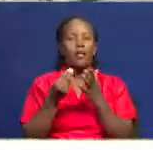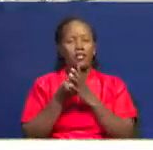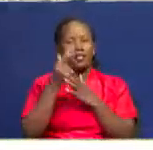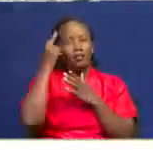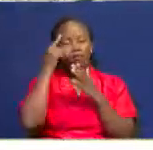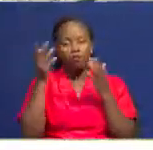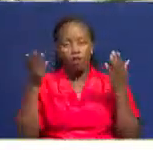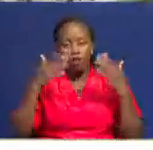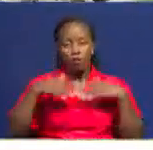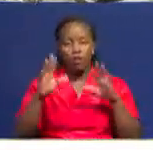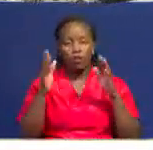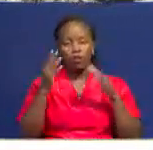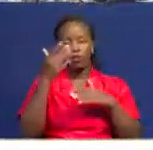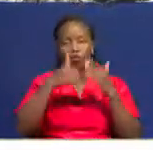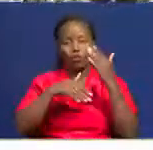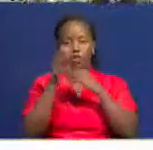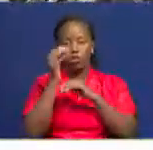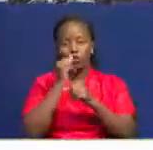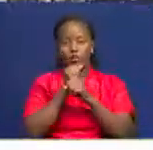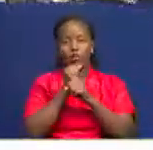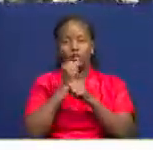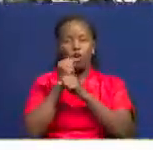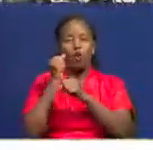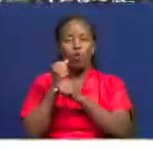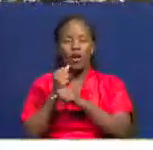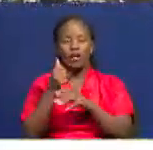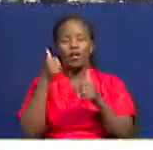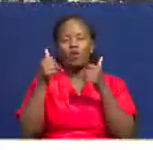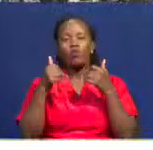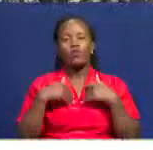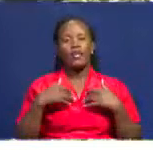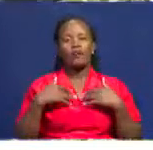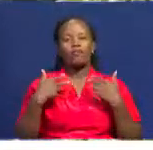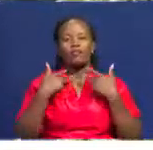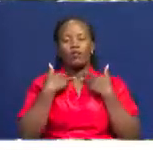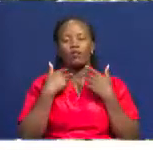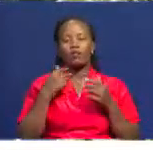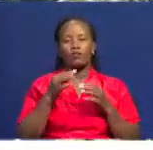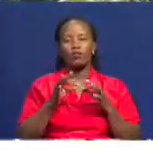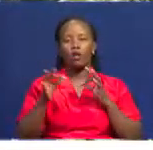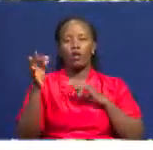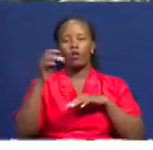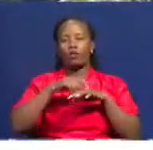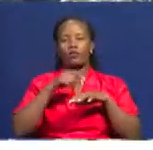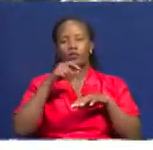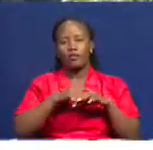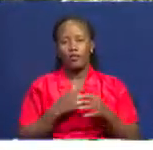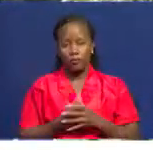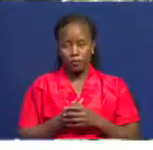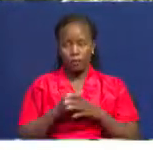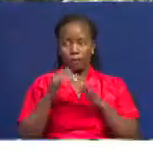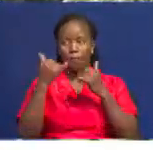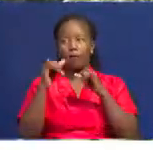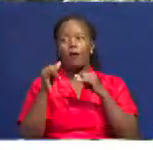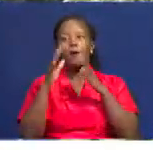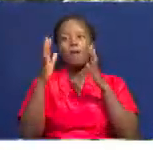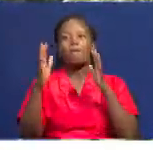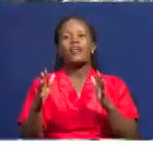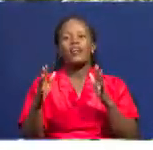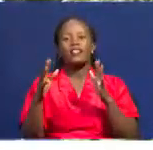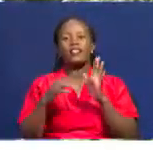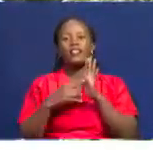of construction works at the club that have stalled for some time. Wachezaji pia, particularly from Kiambu Golf